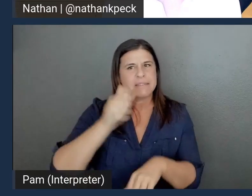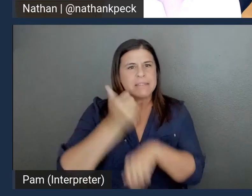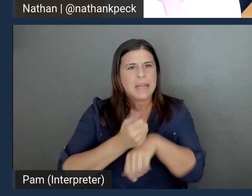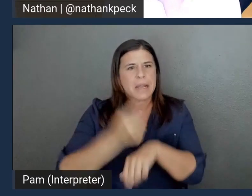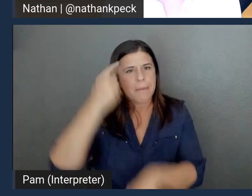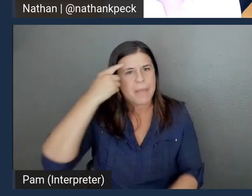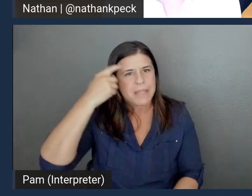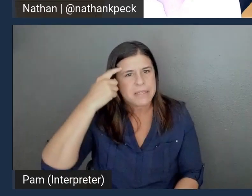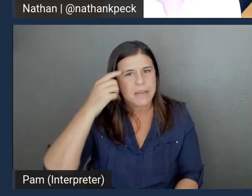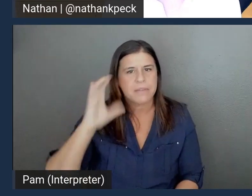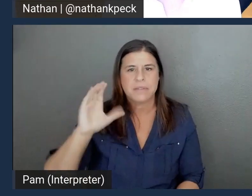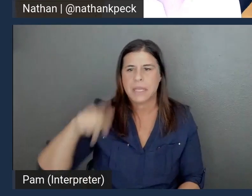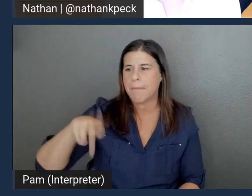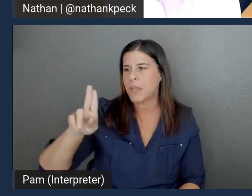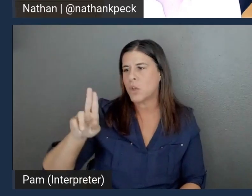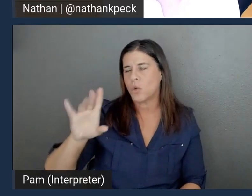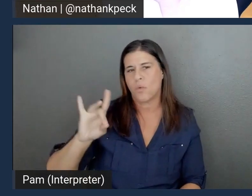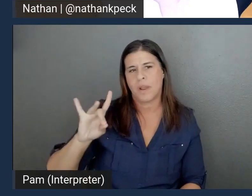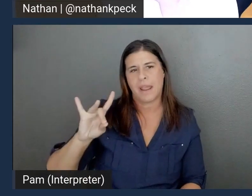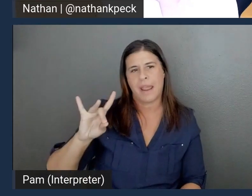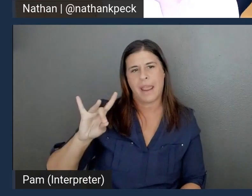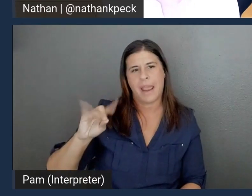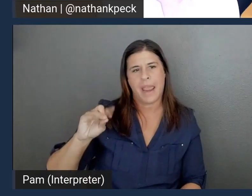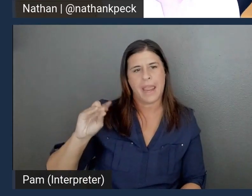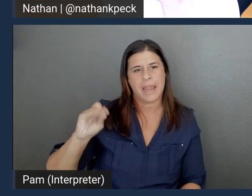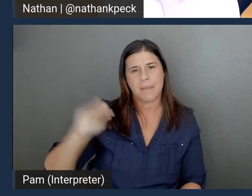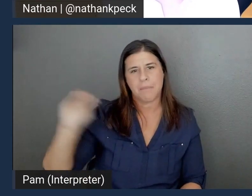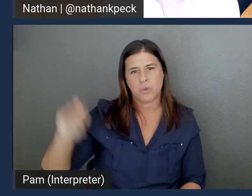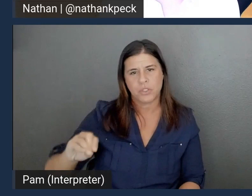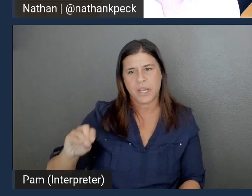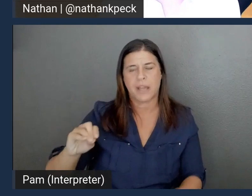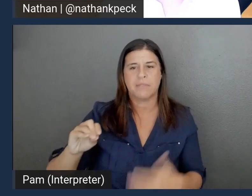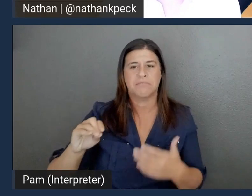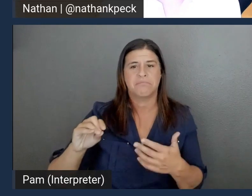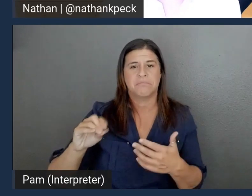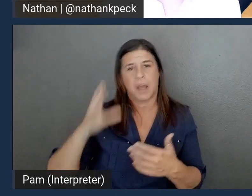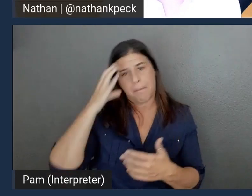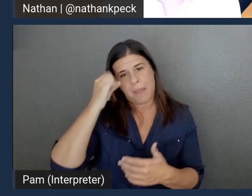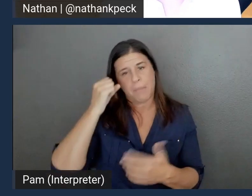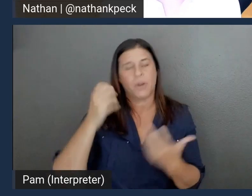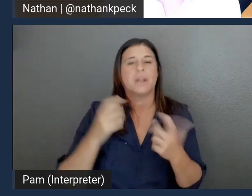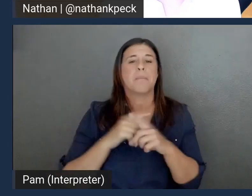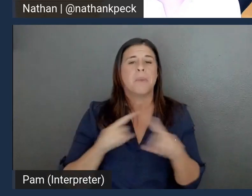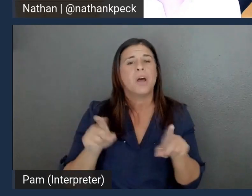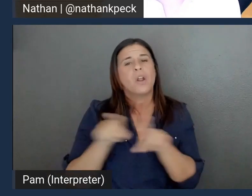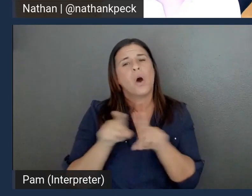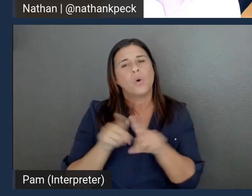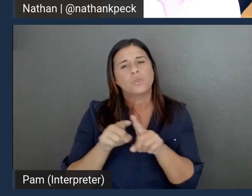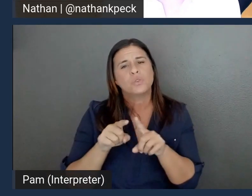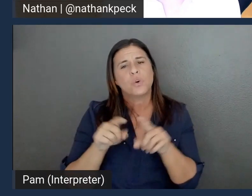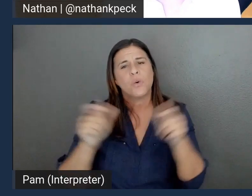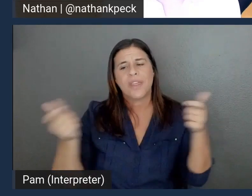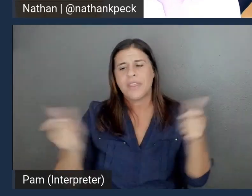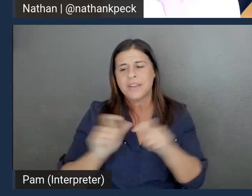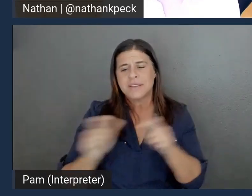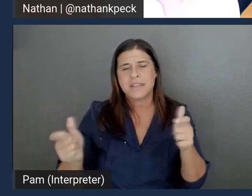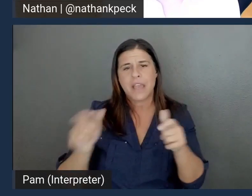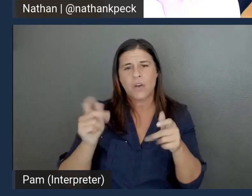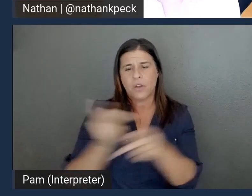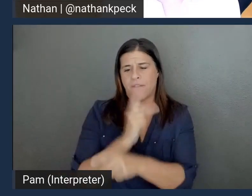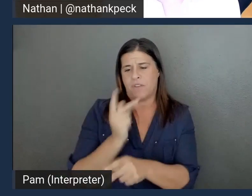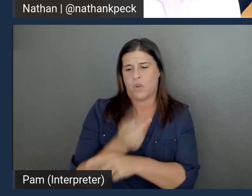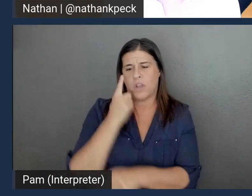say CPU about 80-75%, memory at the same time. And also the scaling operation or scaling